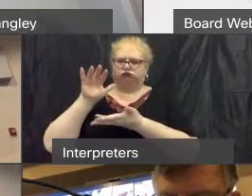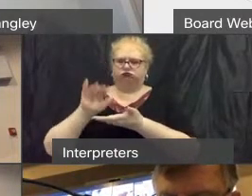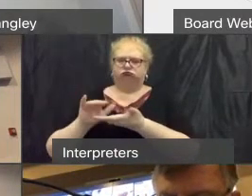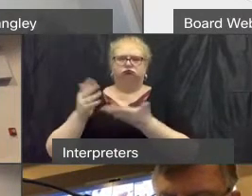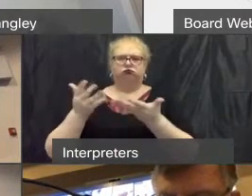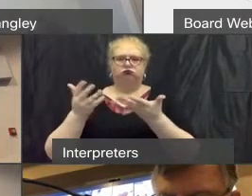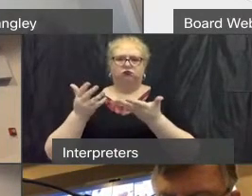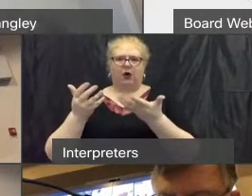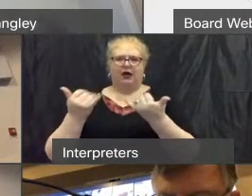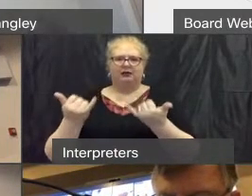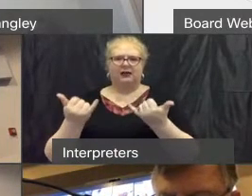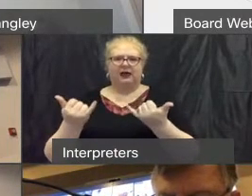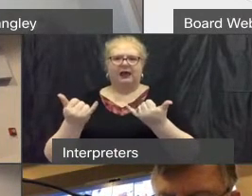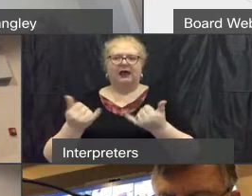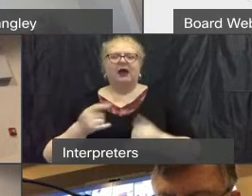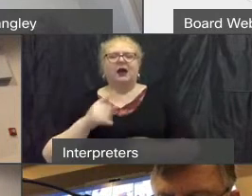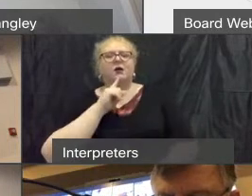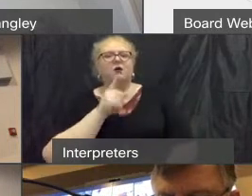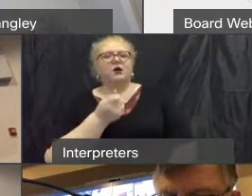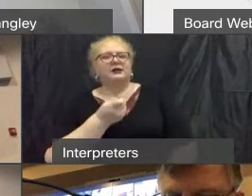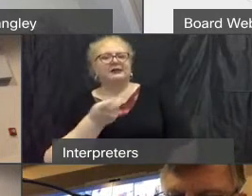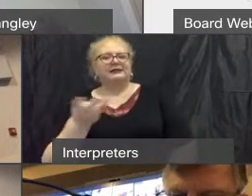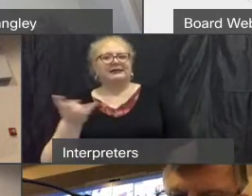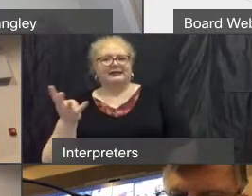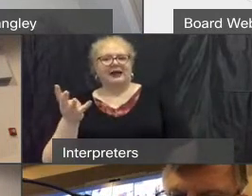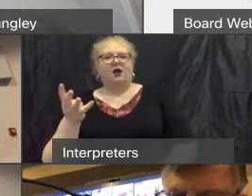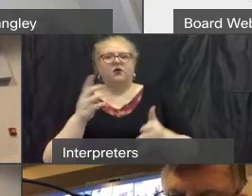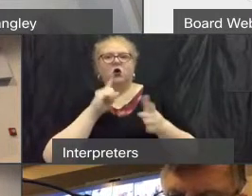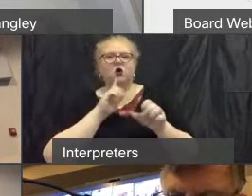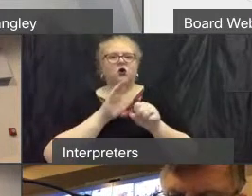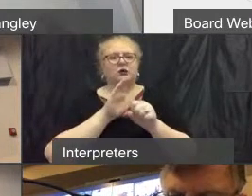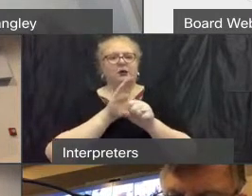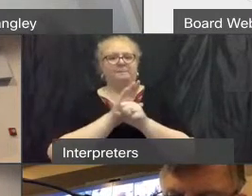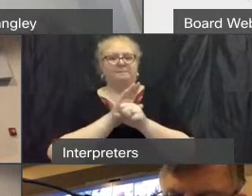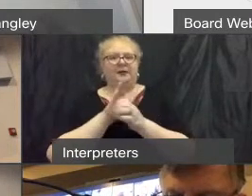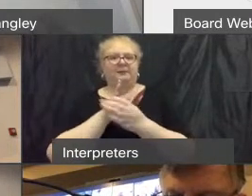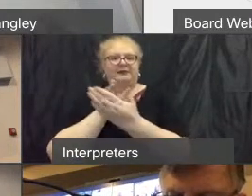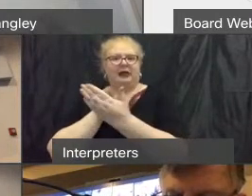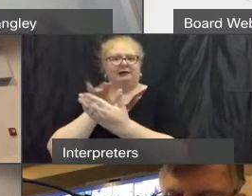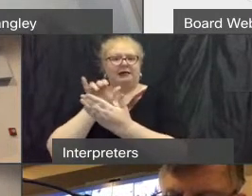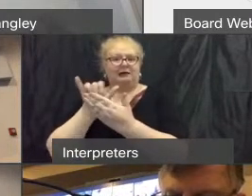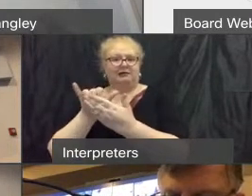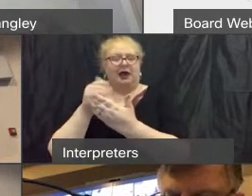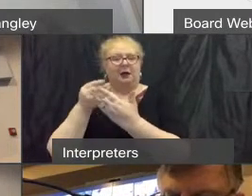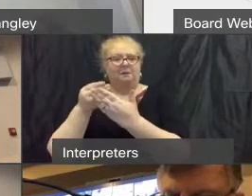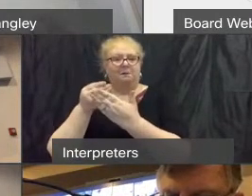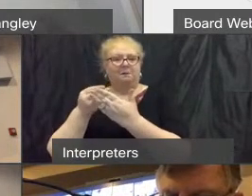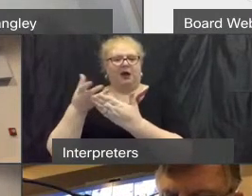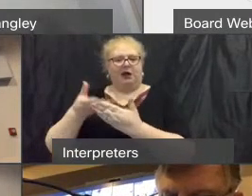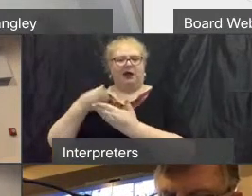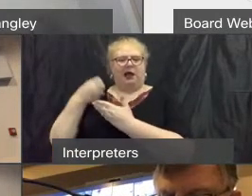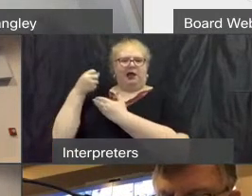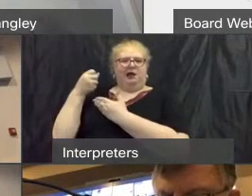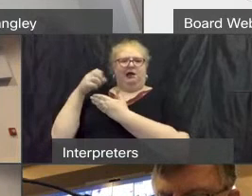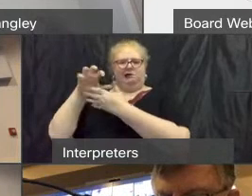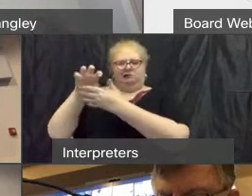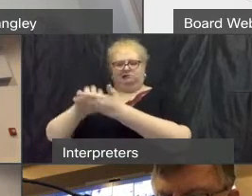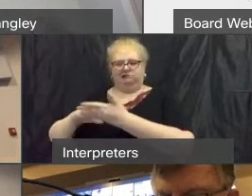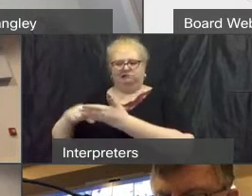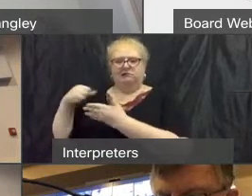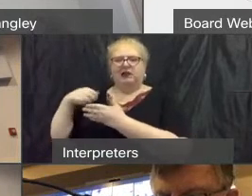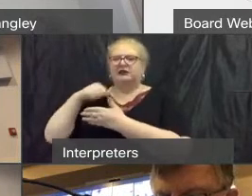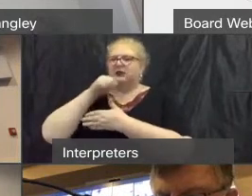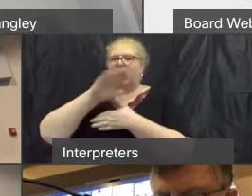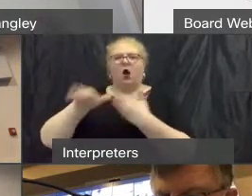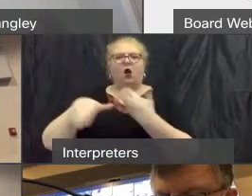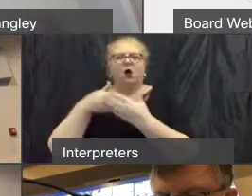There have been several commitments against it. It has not all been expended, and we have through December of 2024